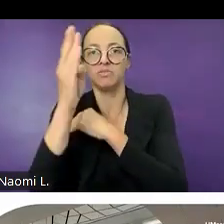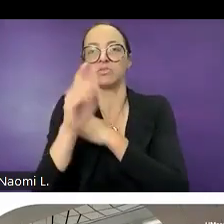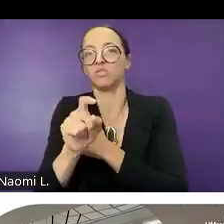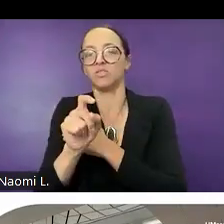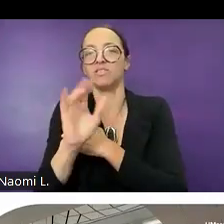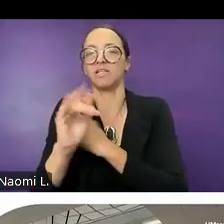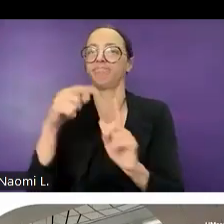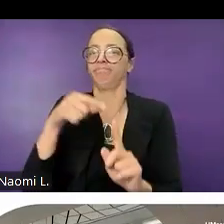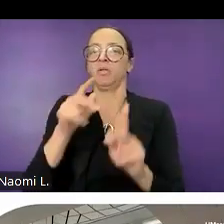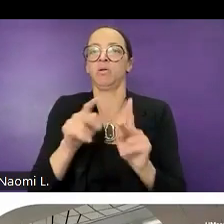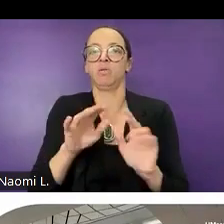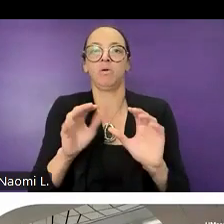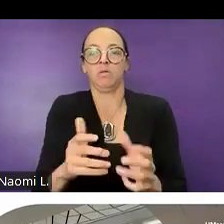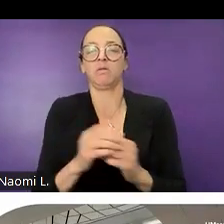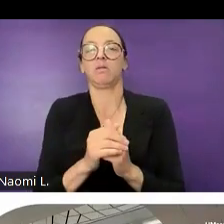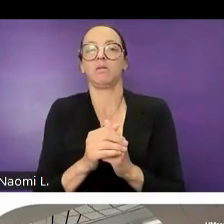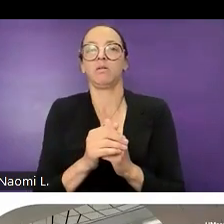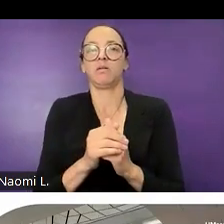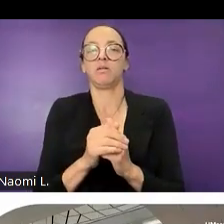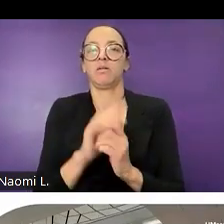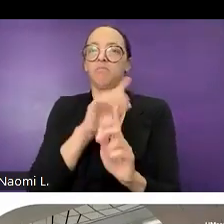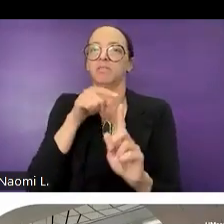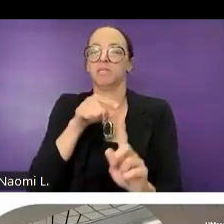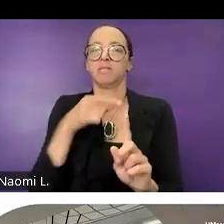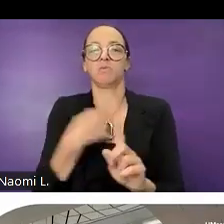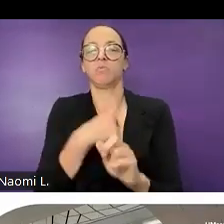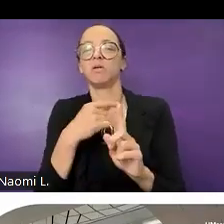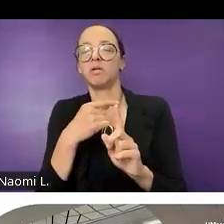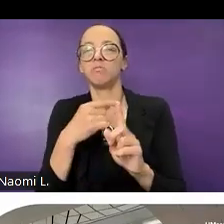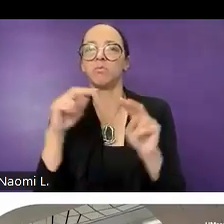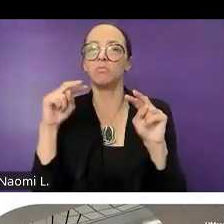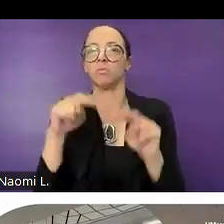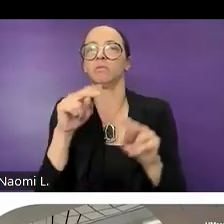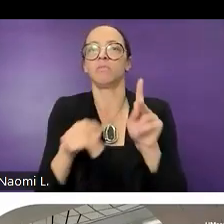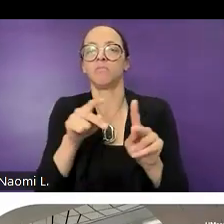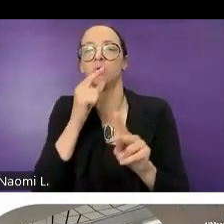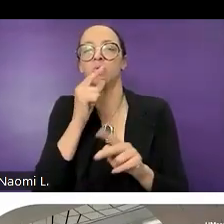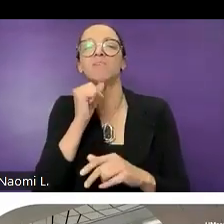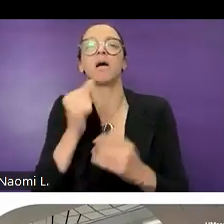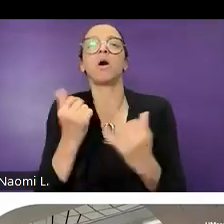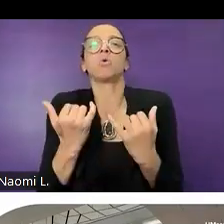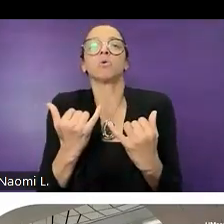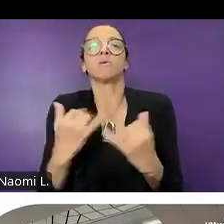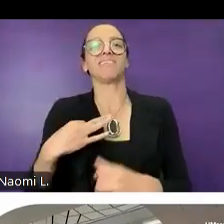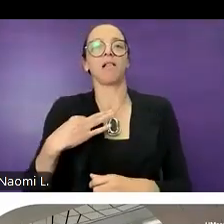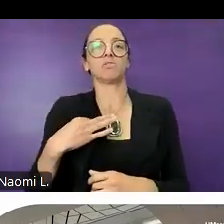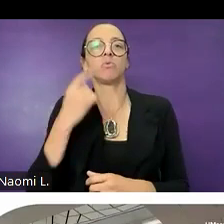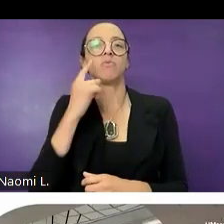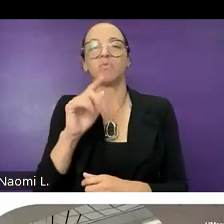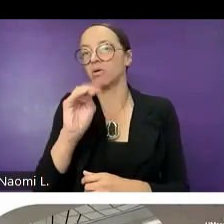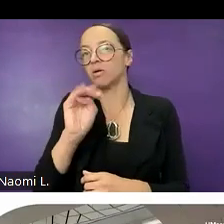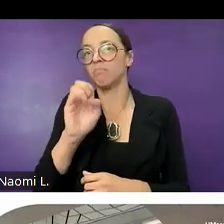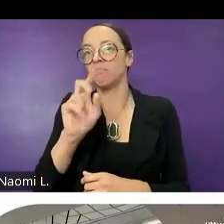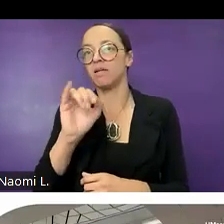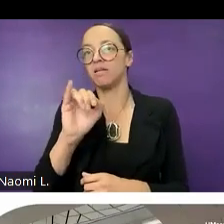focus is on those people who are not currently eligible for Medi-Cal and are very unlikely to access the program in the